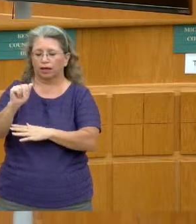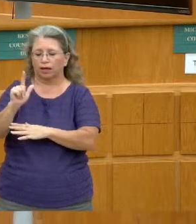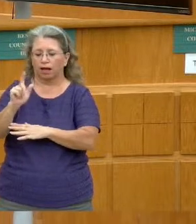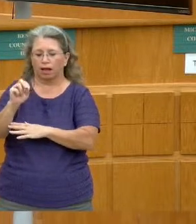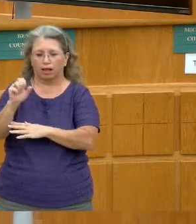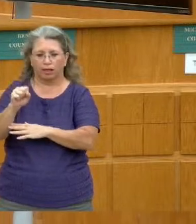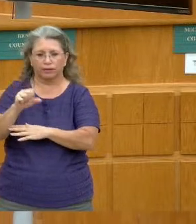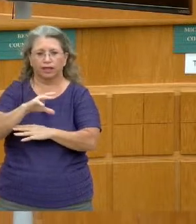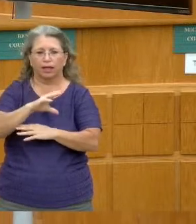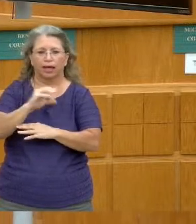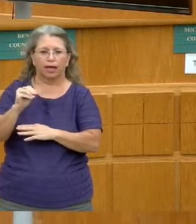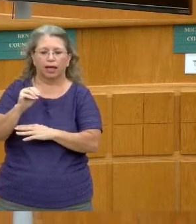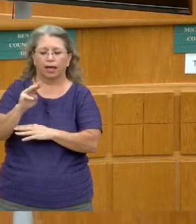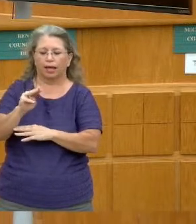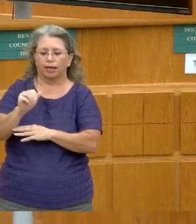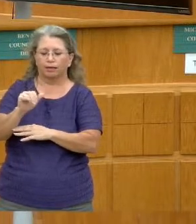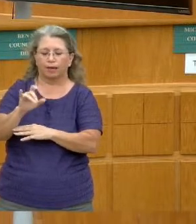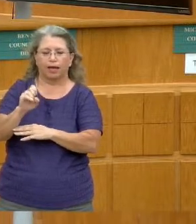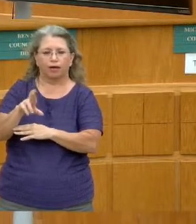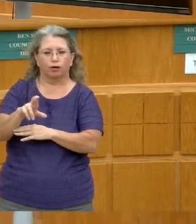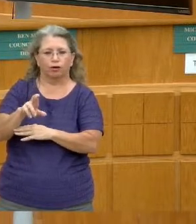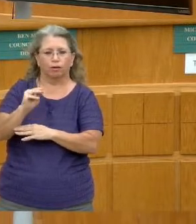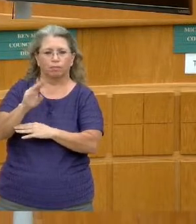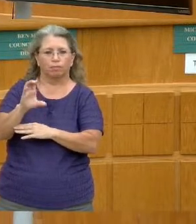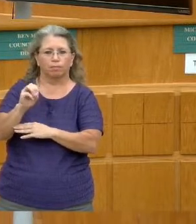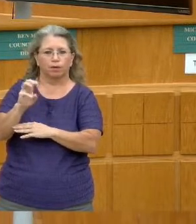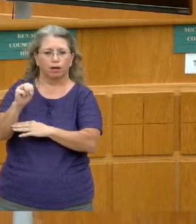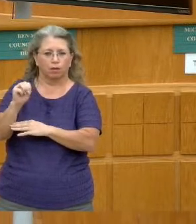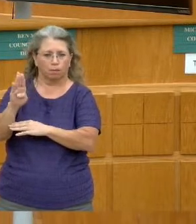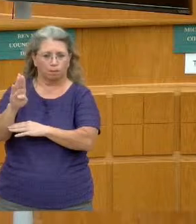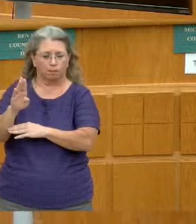they'll provide some updates as well.